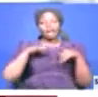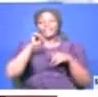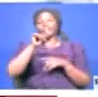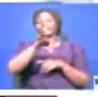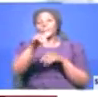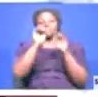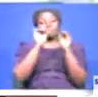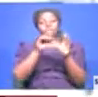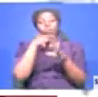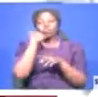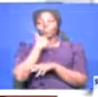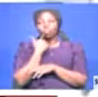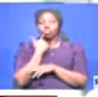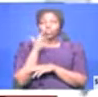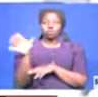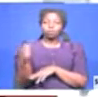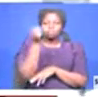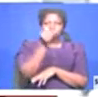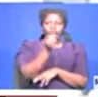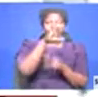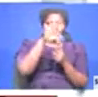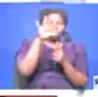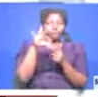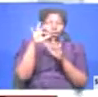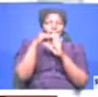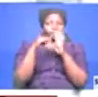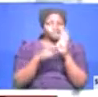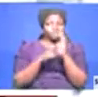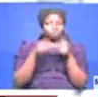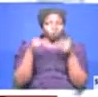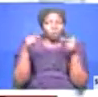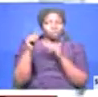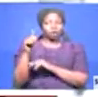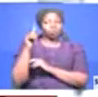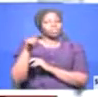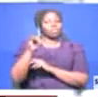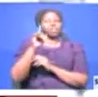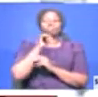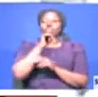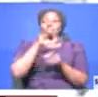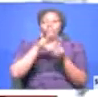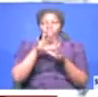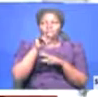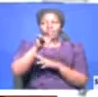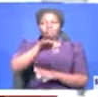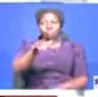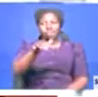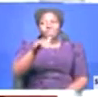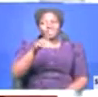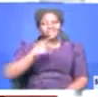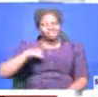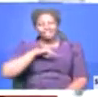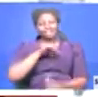that was put in that nomination list illegally, and that she's not a voter of this county, and we